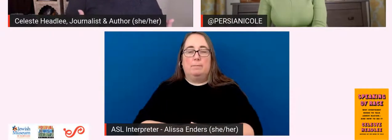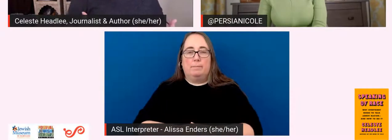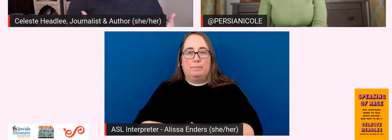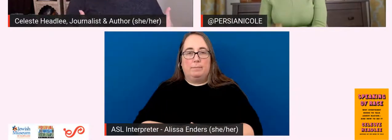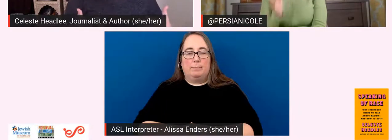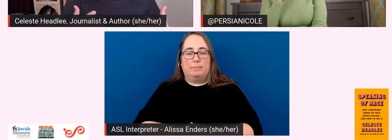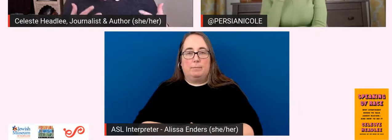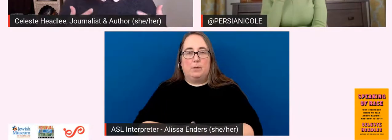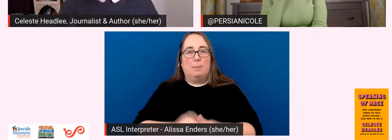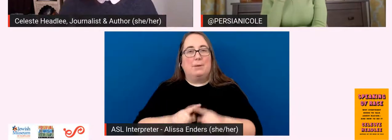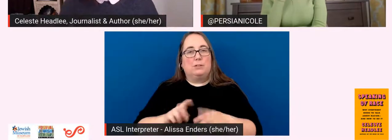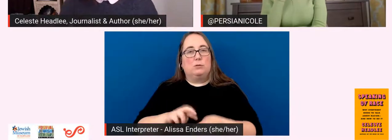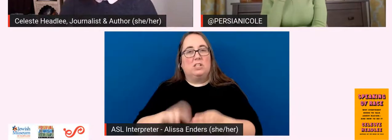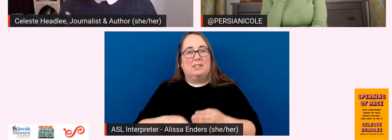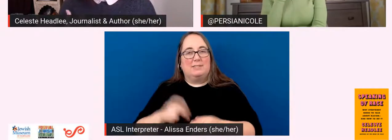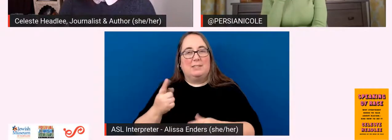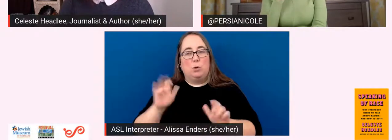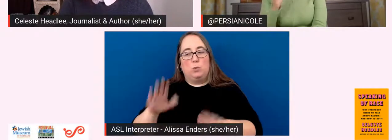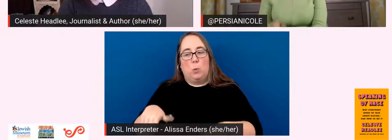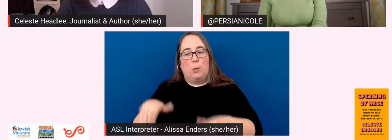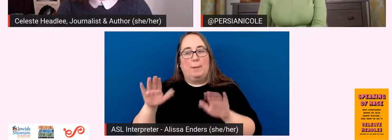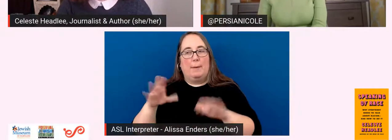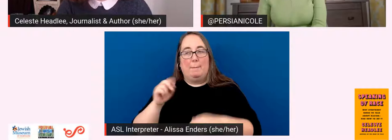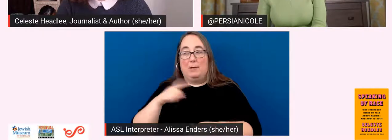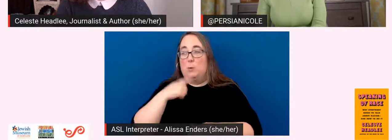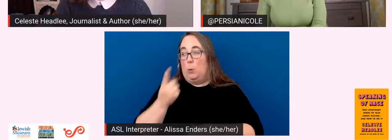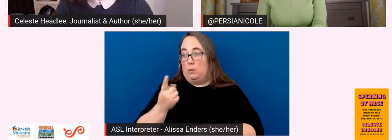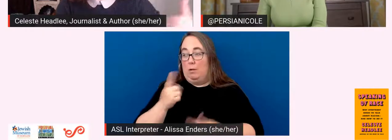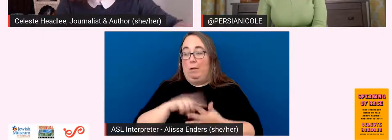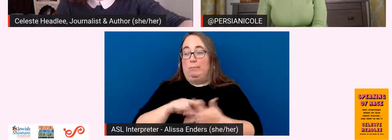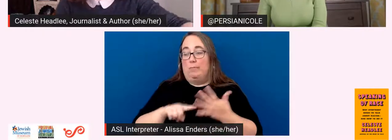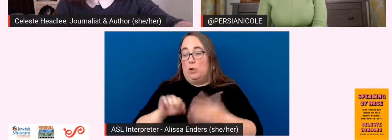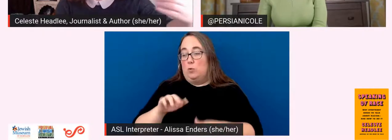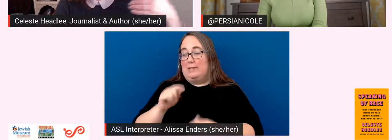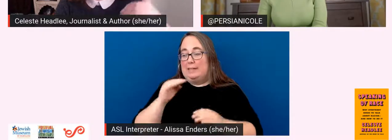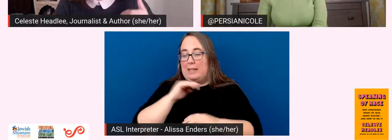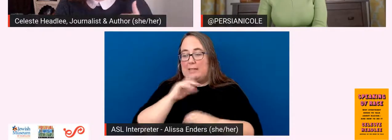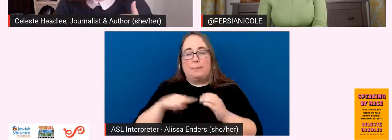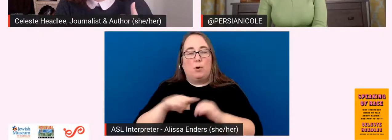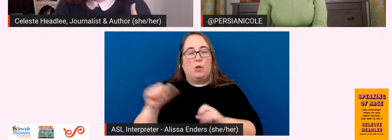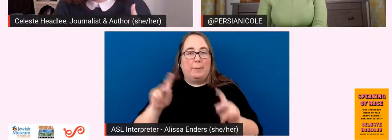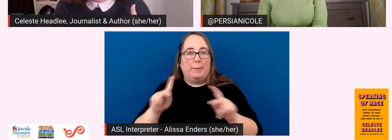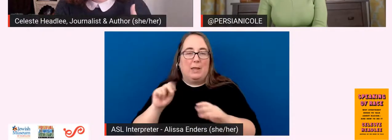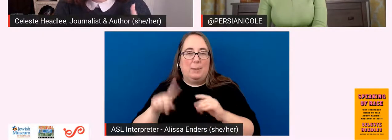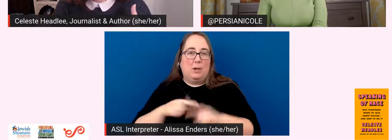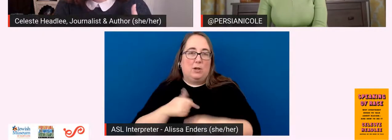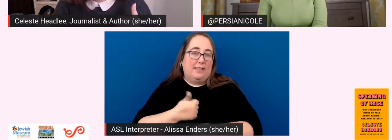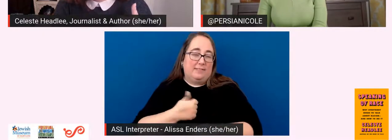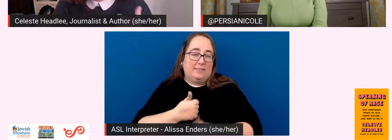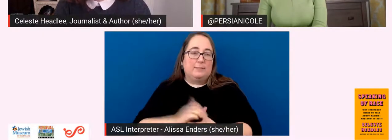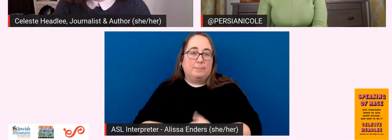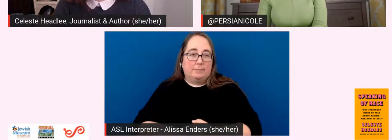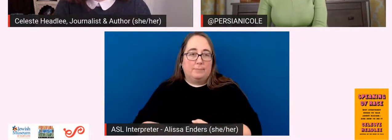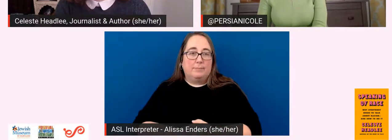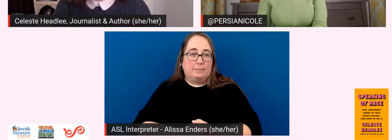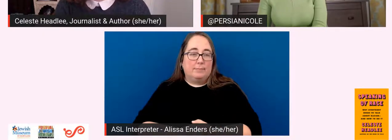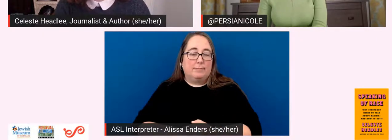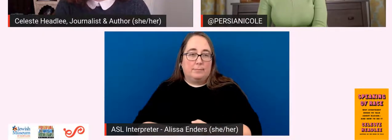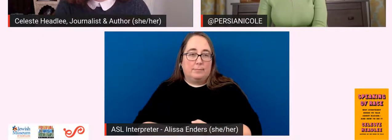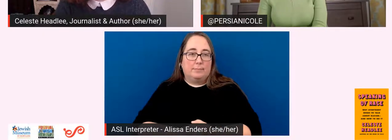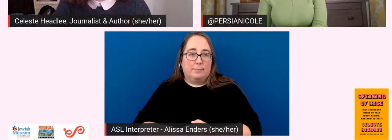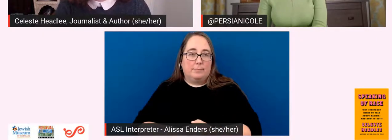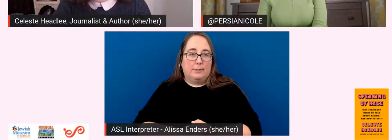the result of someone growing up and being told these racist lies about others and about ourselves. Mm-hmm. And